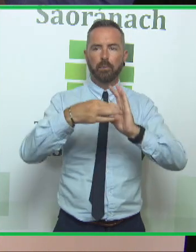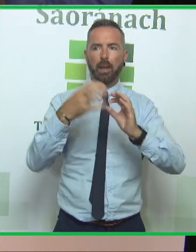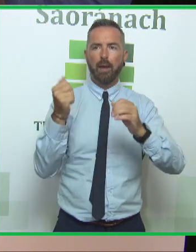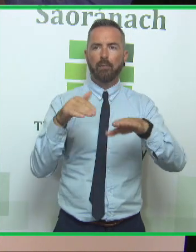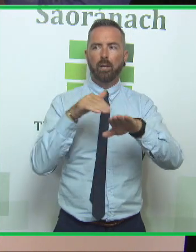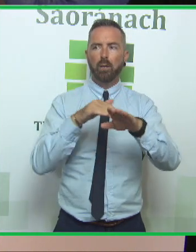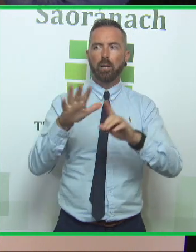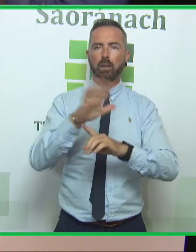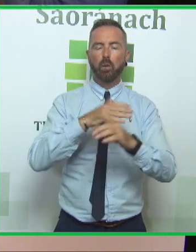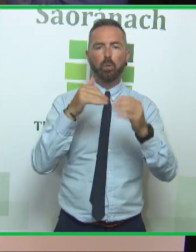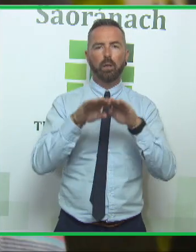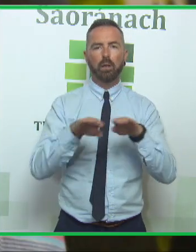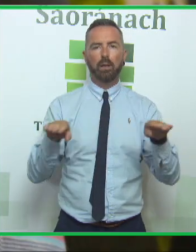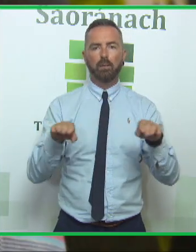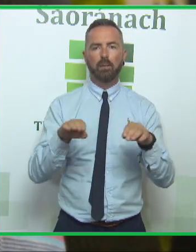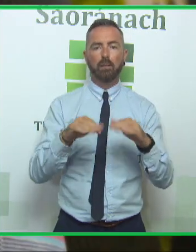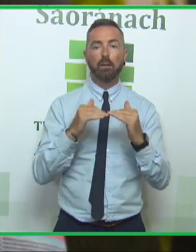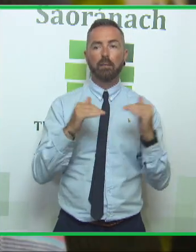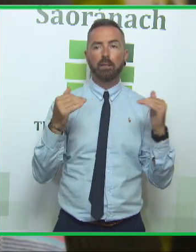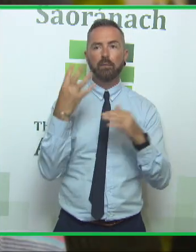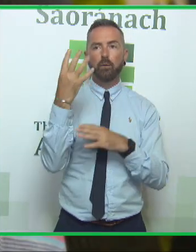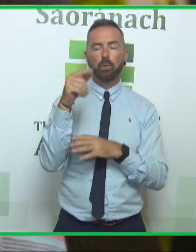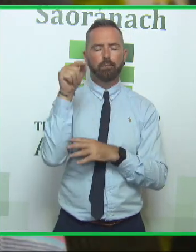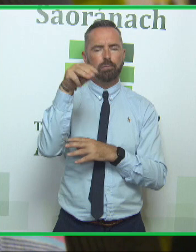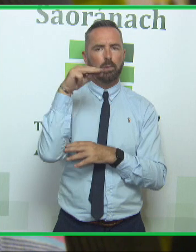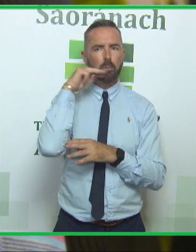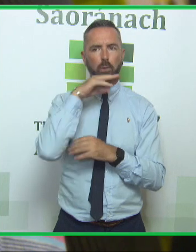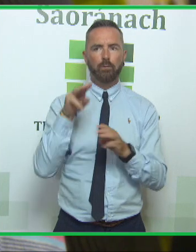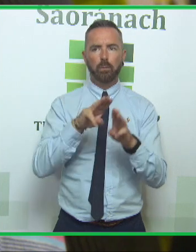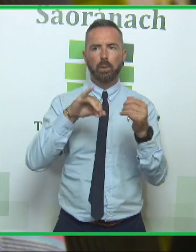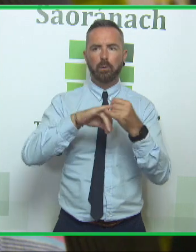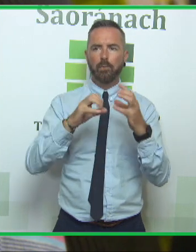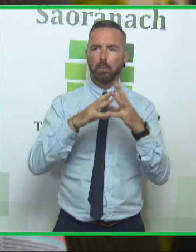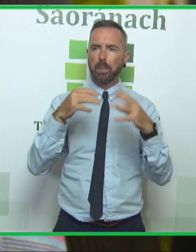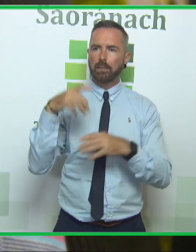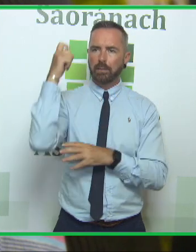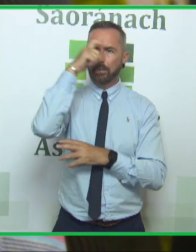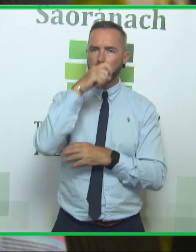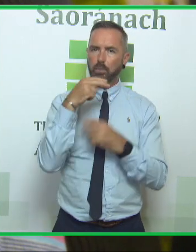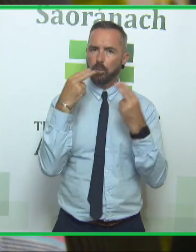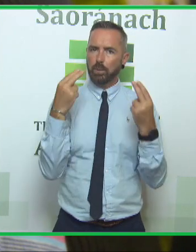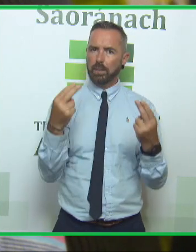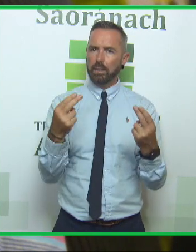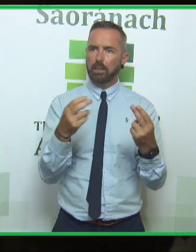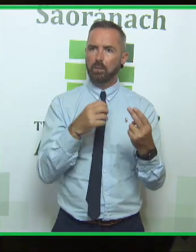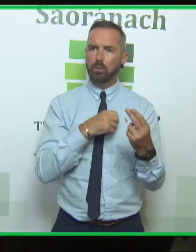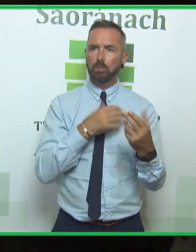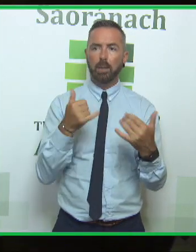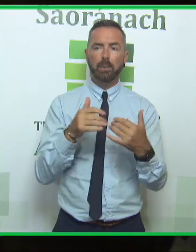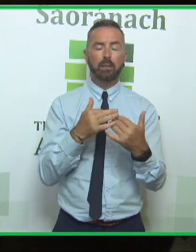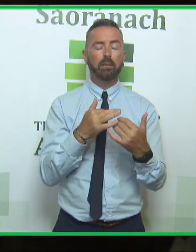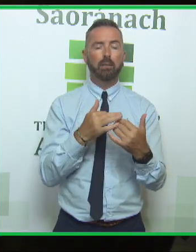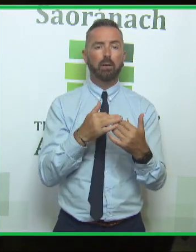local level in the service. And the Tier 4 piece is crucial for those who have significant difficulty and may need to be, I suppose, removed from